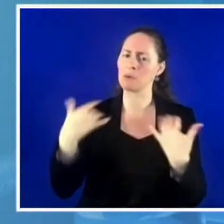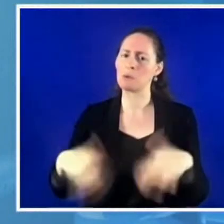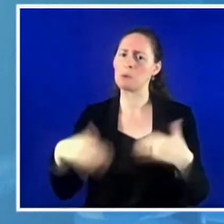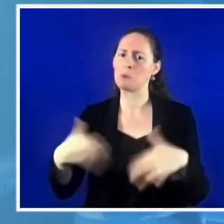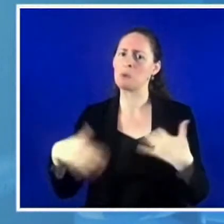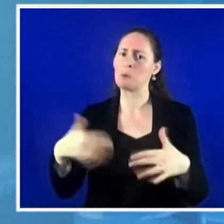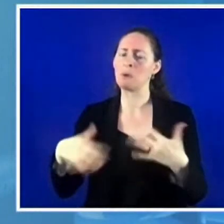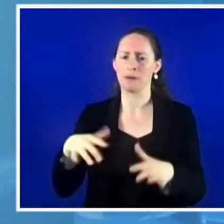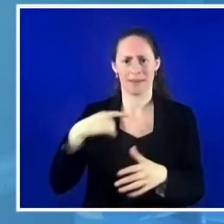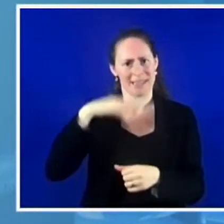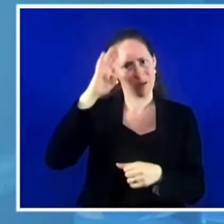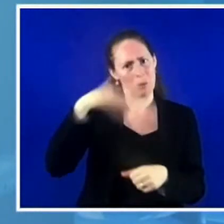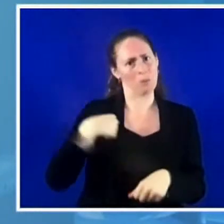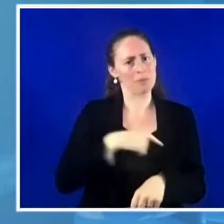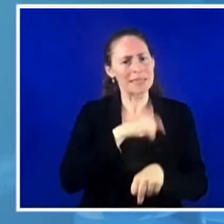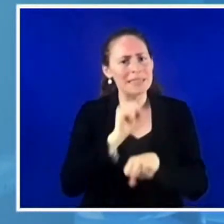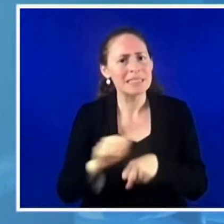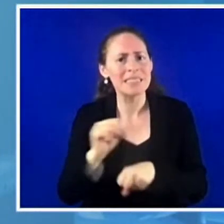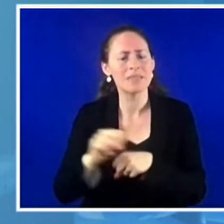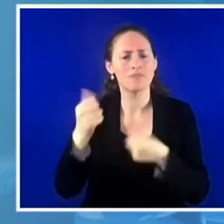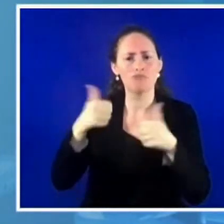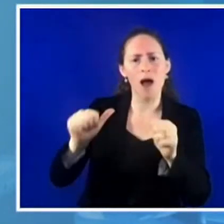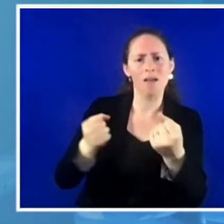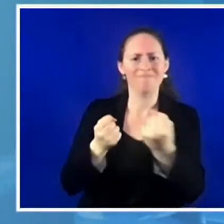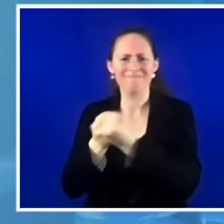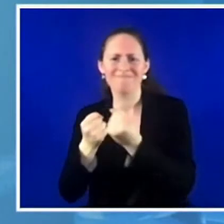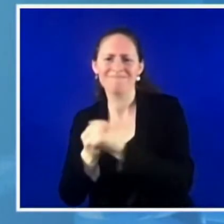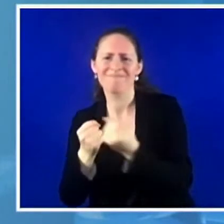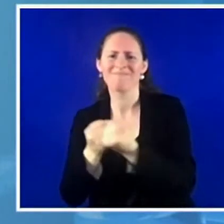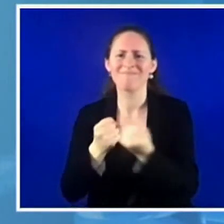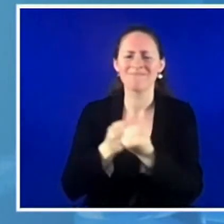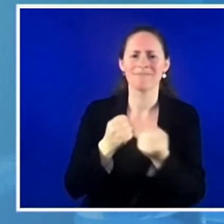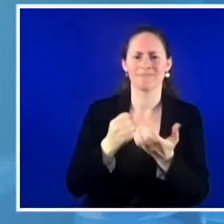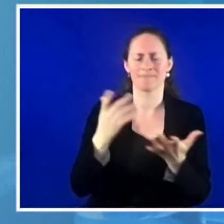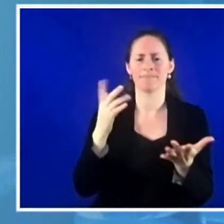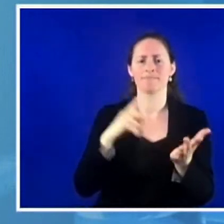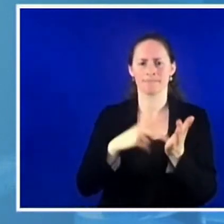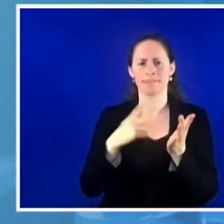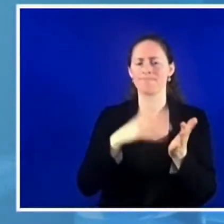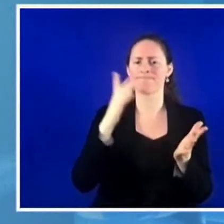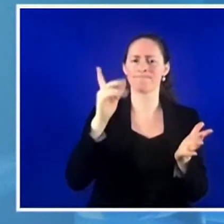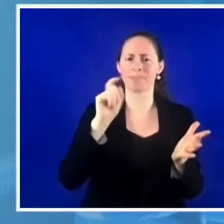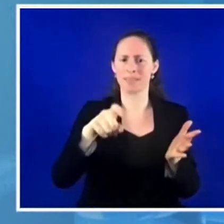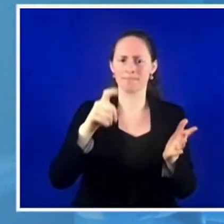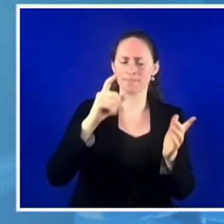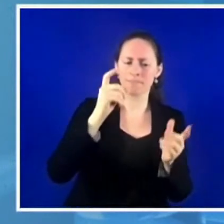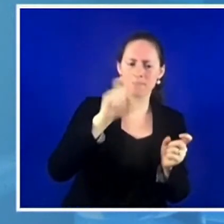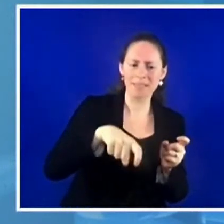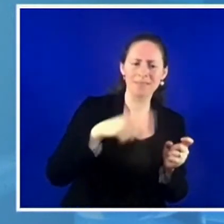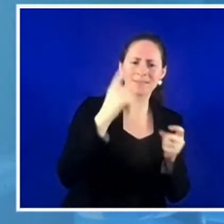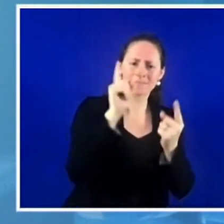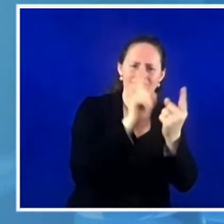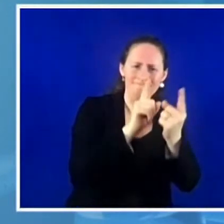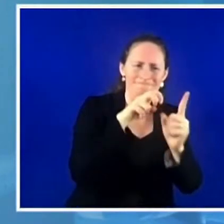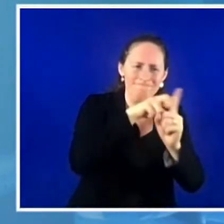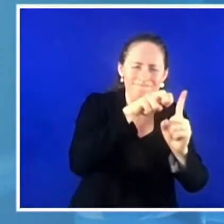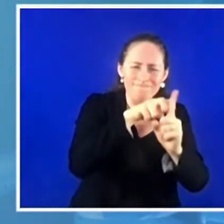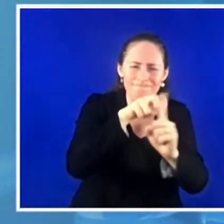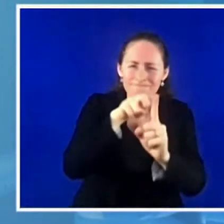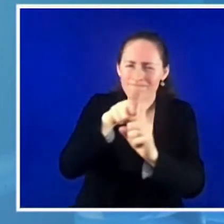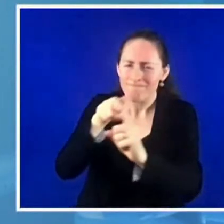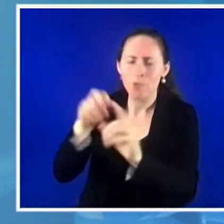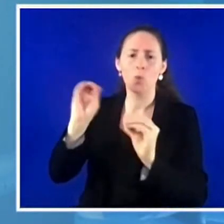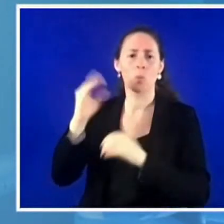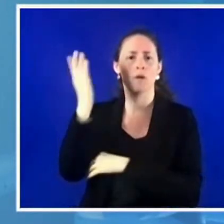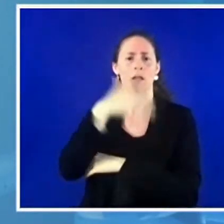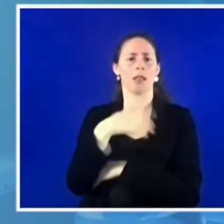and encouraging us to ask every participant. And then I've seen in my son's preschool, Akiva Schechter,